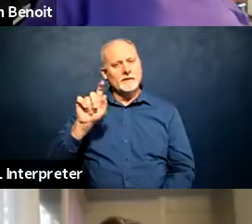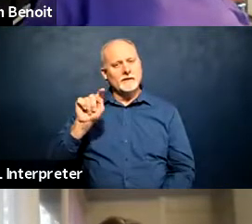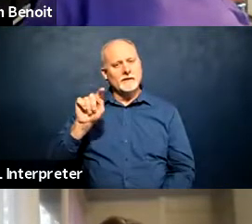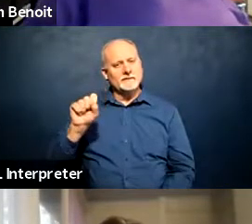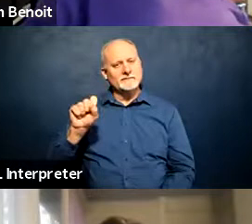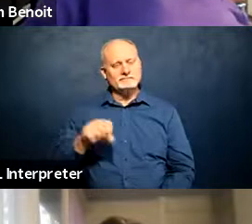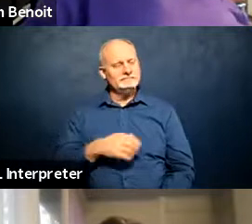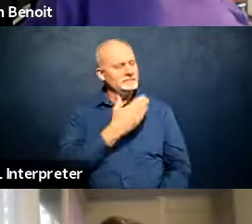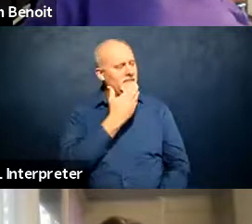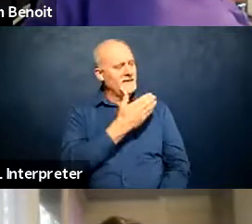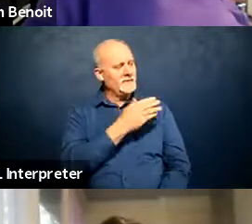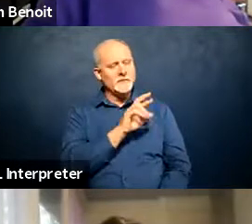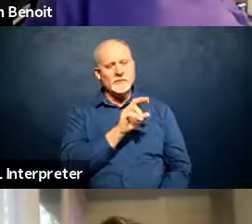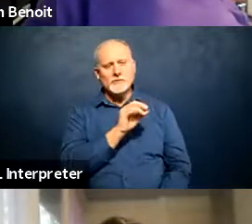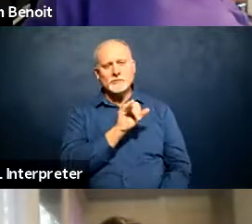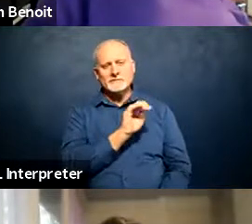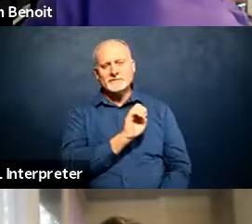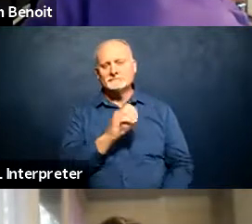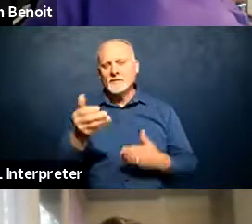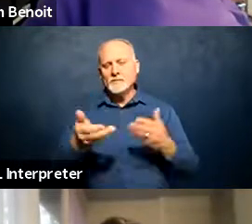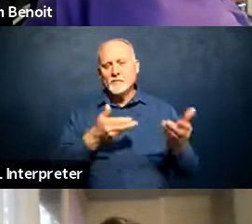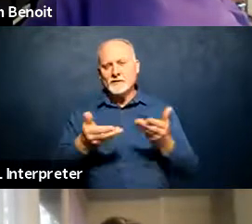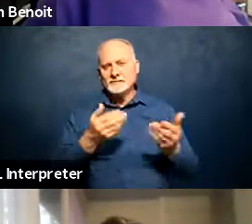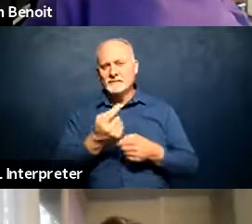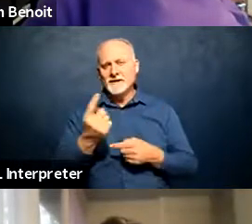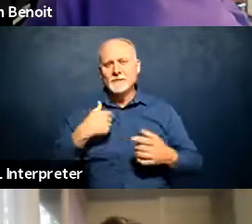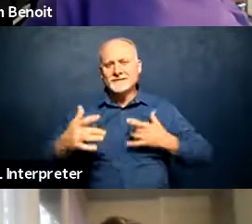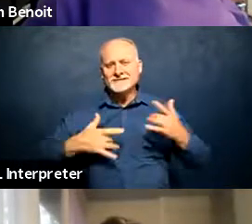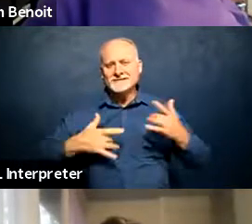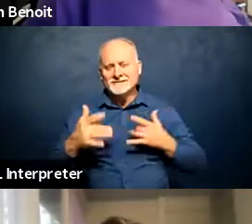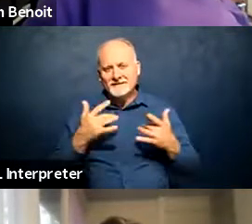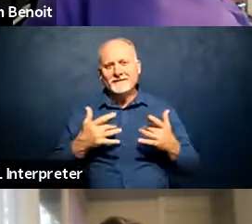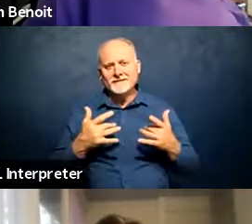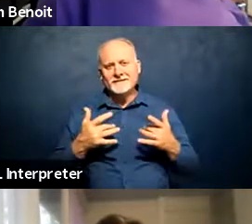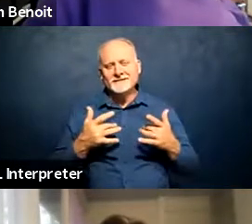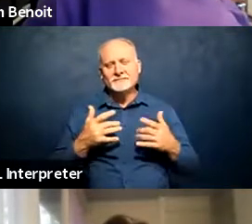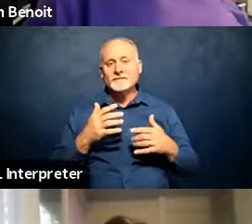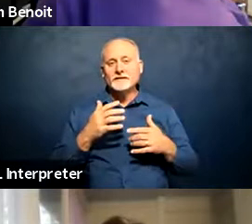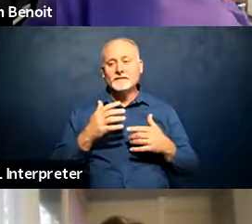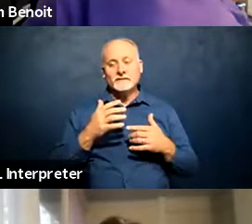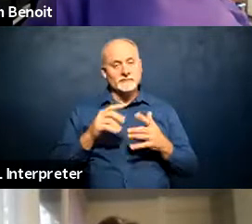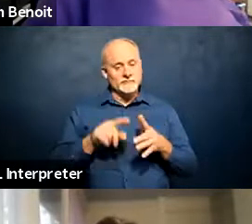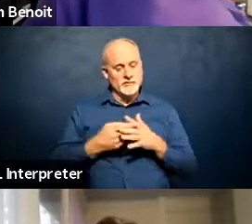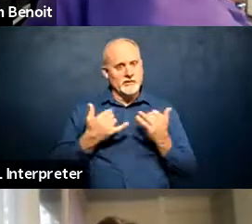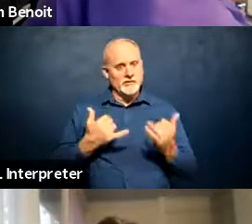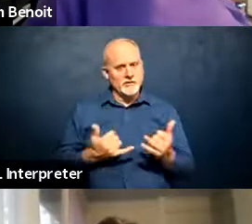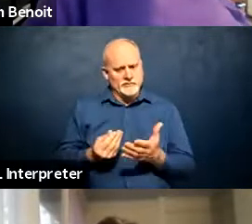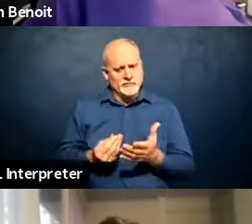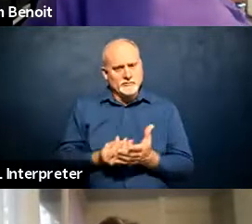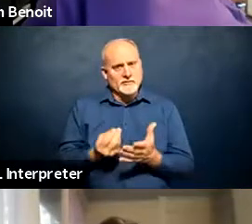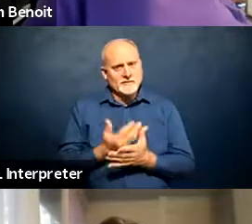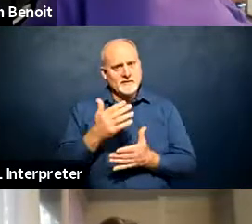Thank you, Rosie. Welcome, everyone. We're excited to start the spring semester this